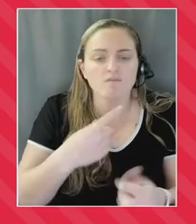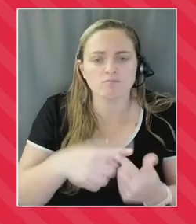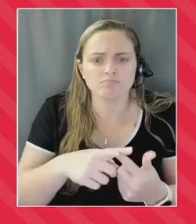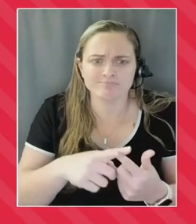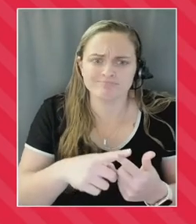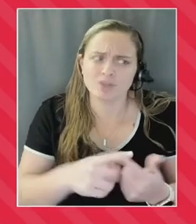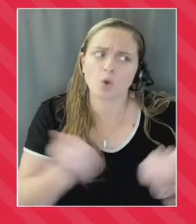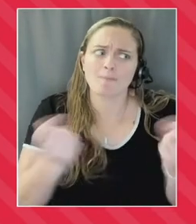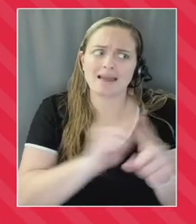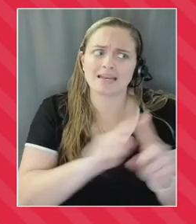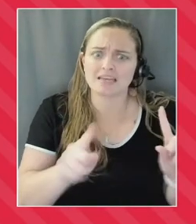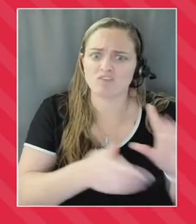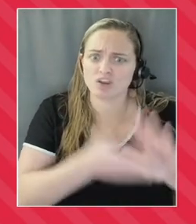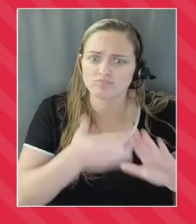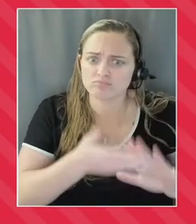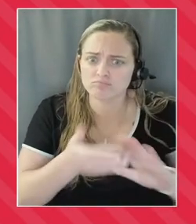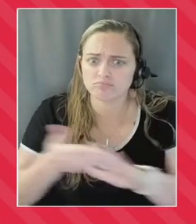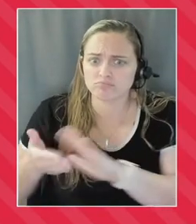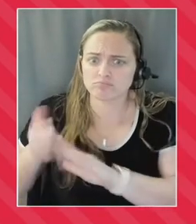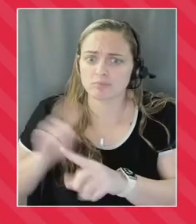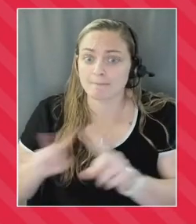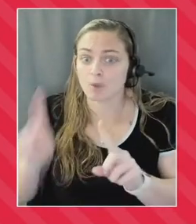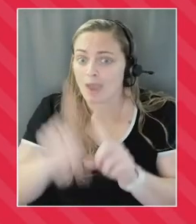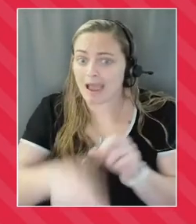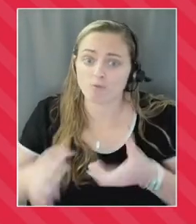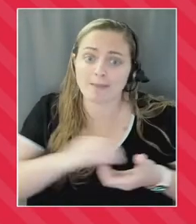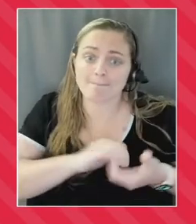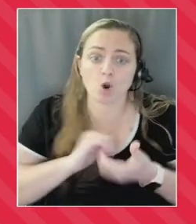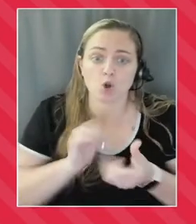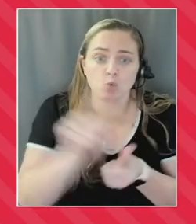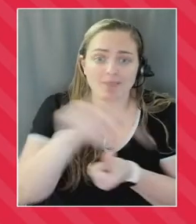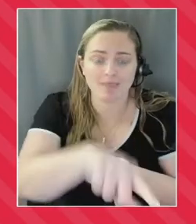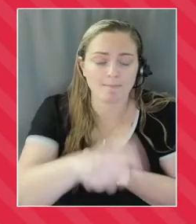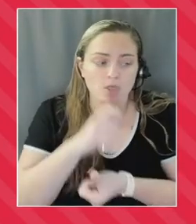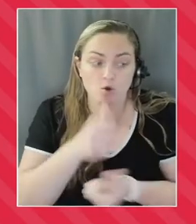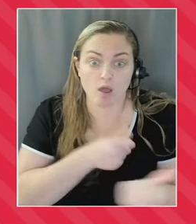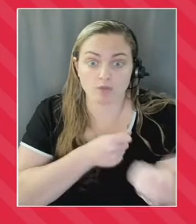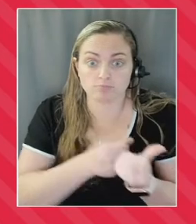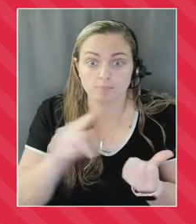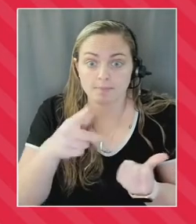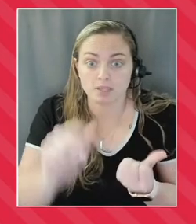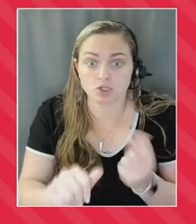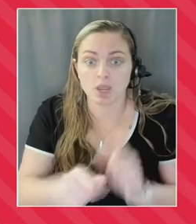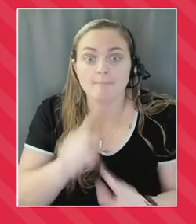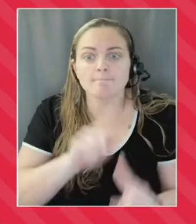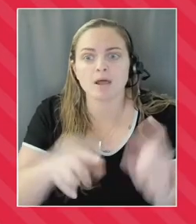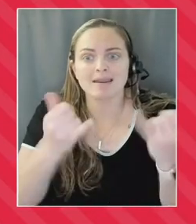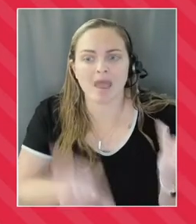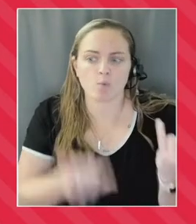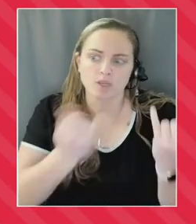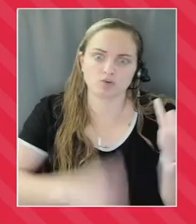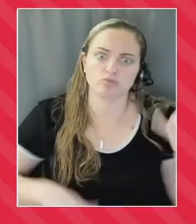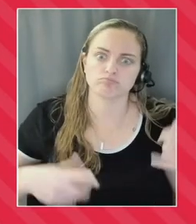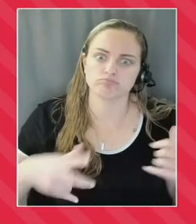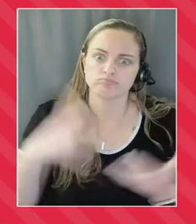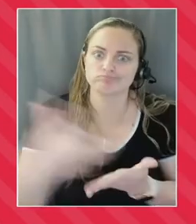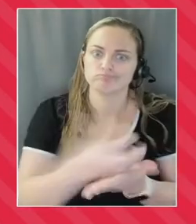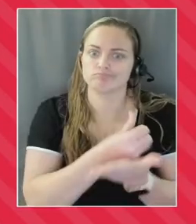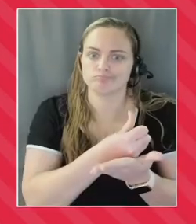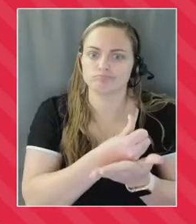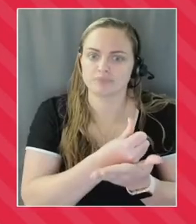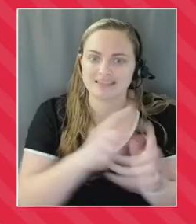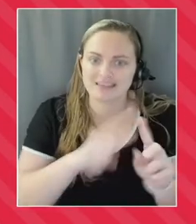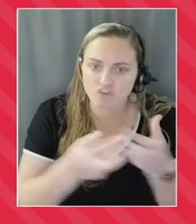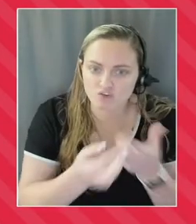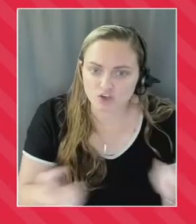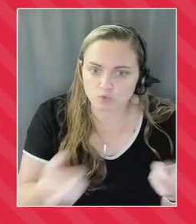are not PHA driven, but we have to be partnering together so mm-hmm. that we're really maximizing the